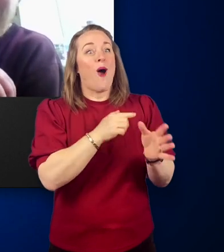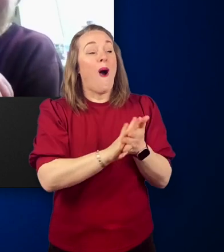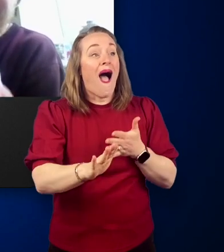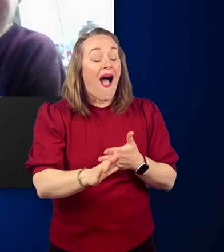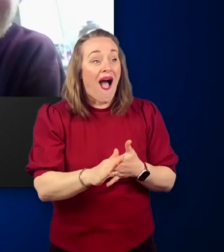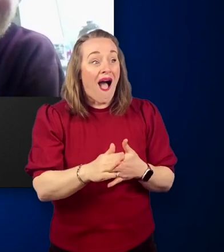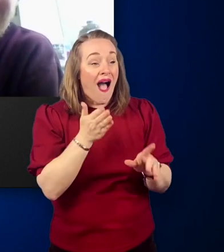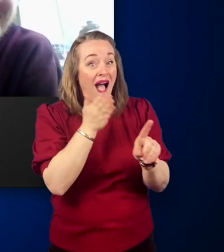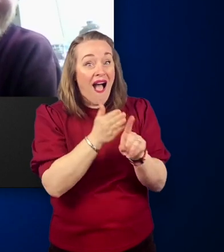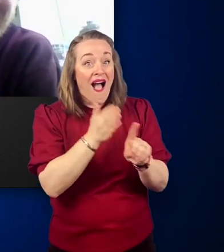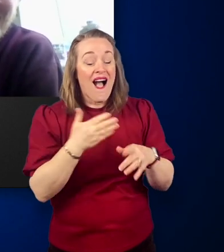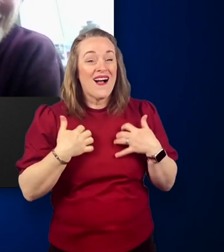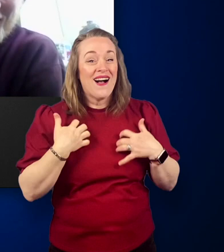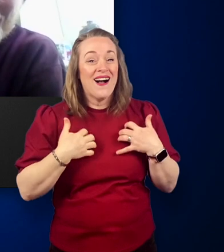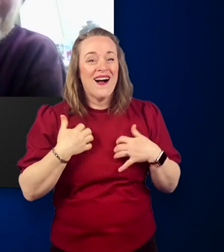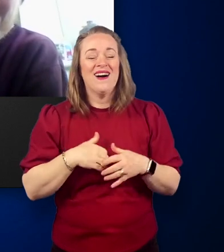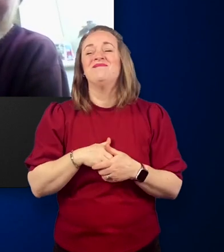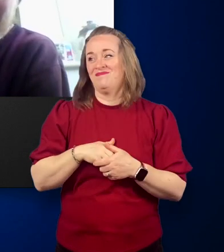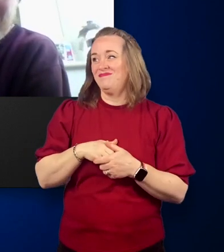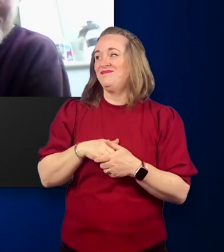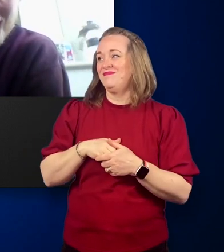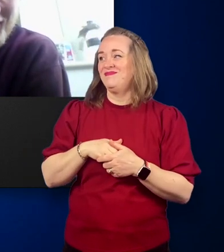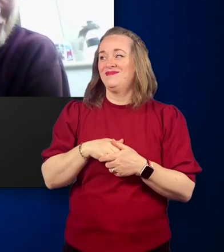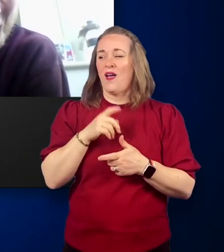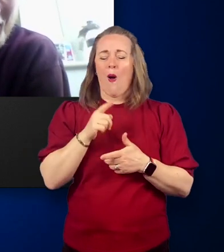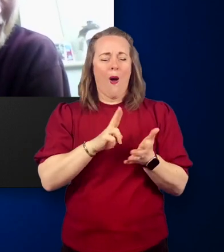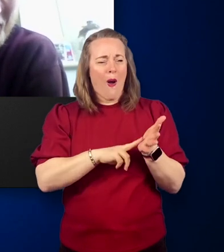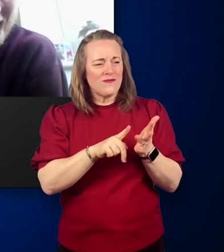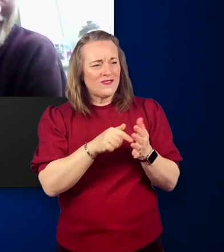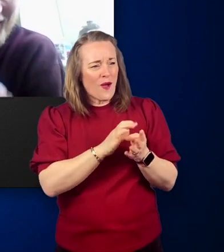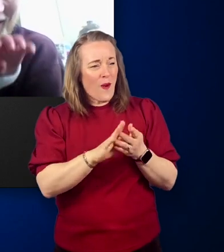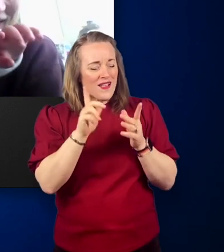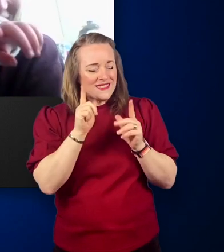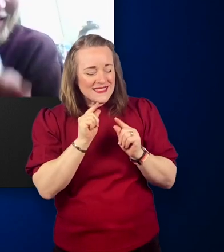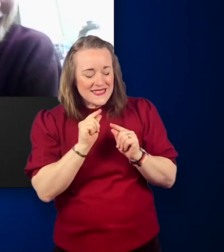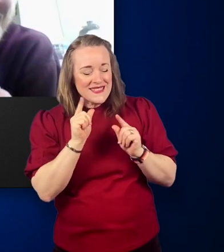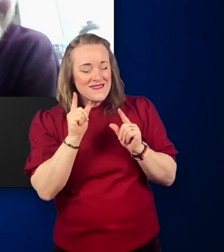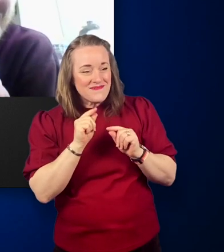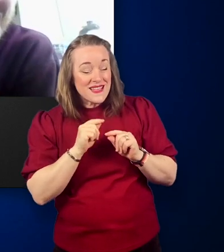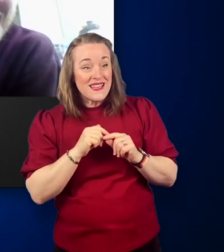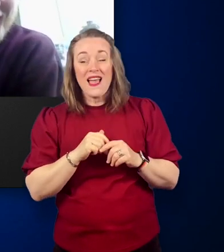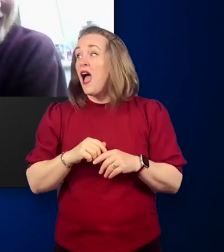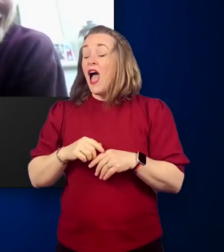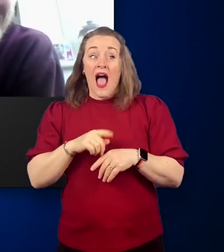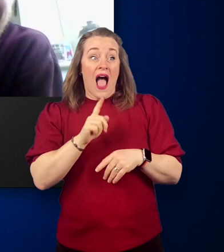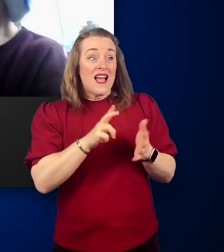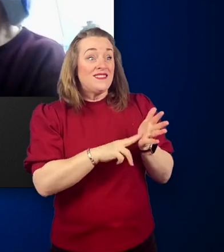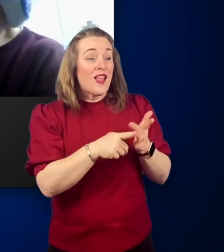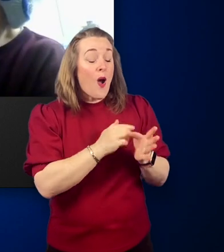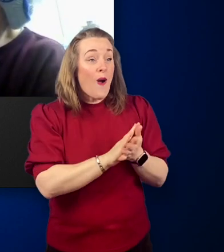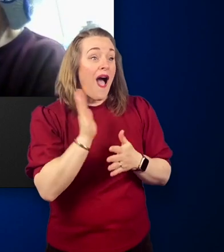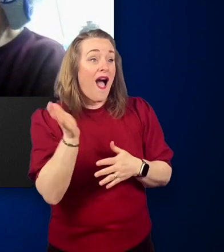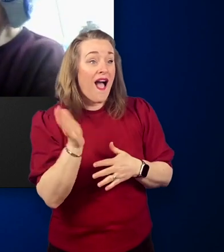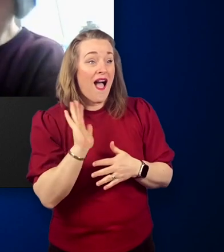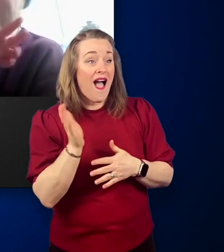Noah. Noah, yes. Looks like Noah's just woken up. Noah. Say